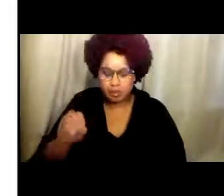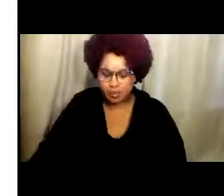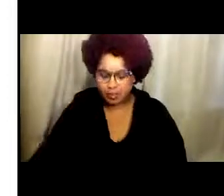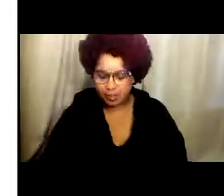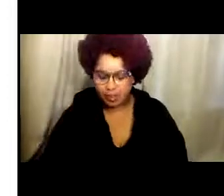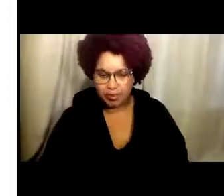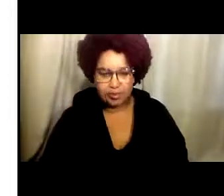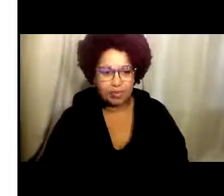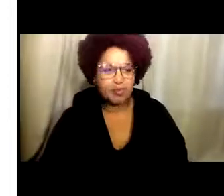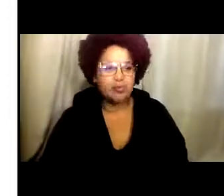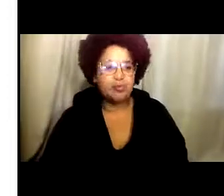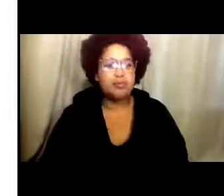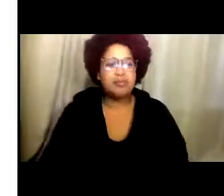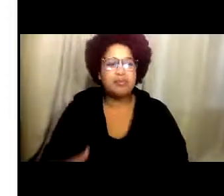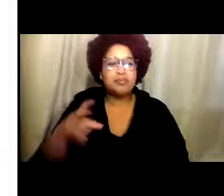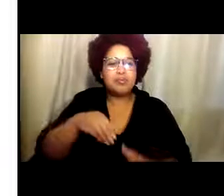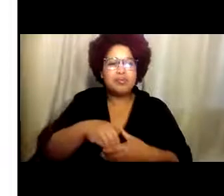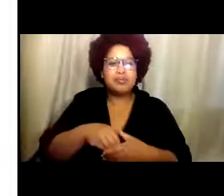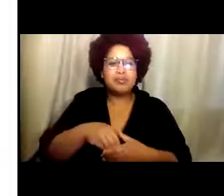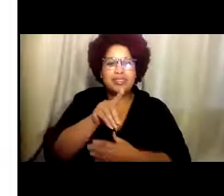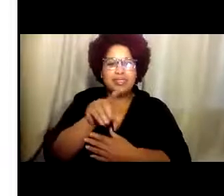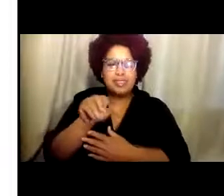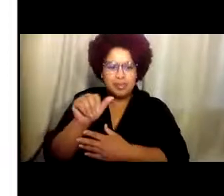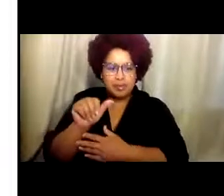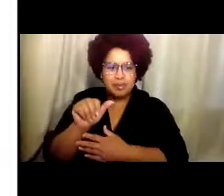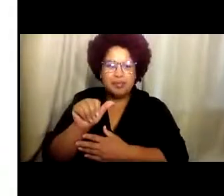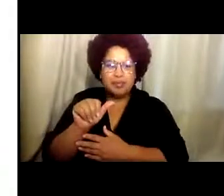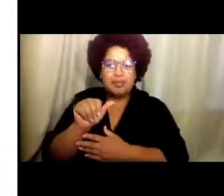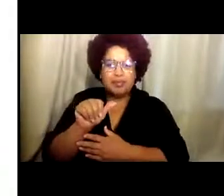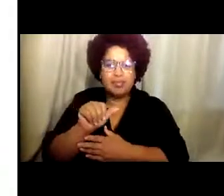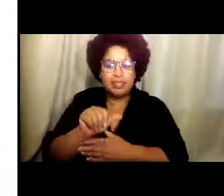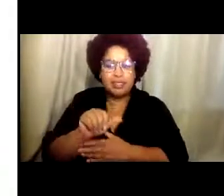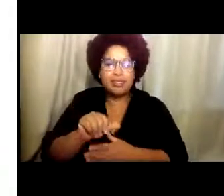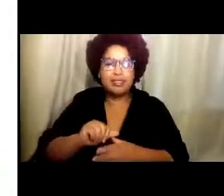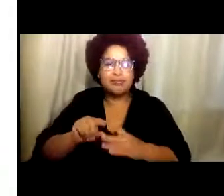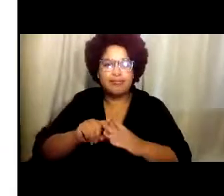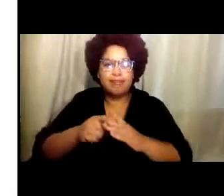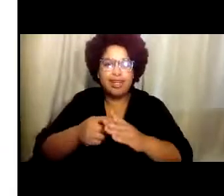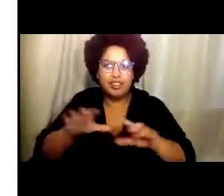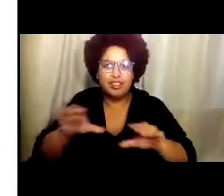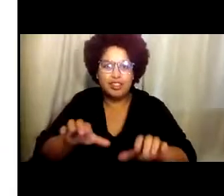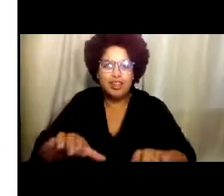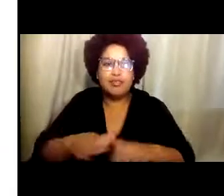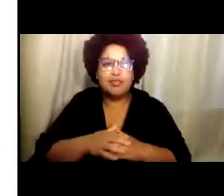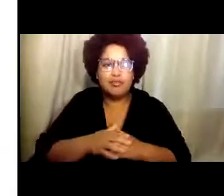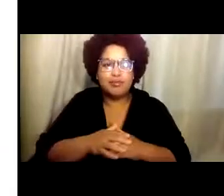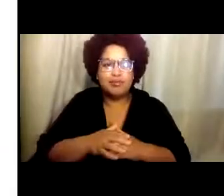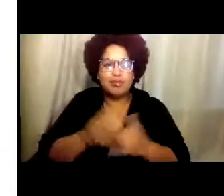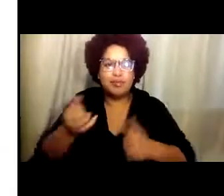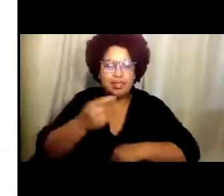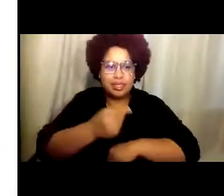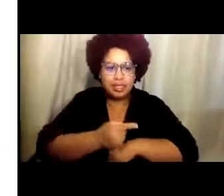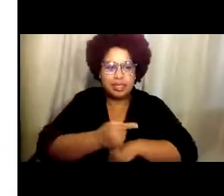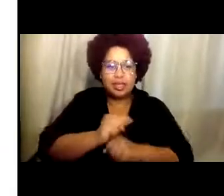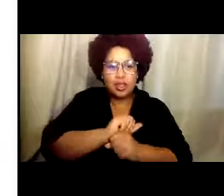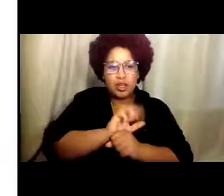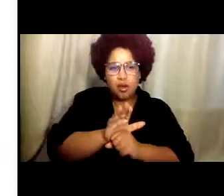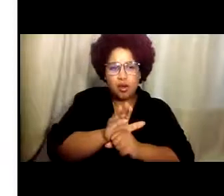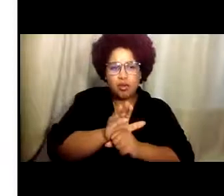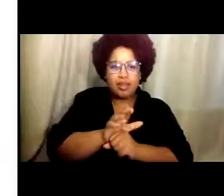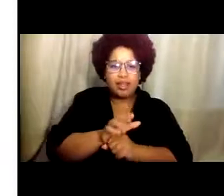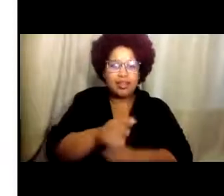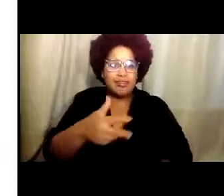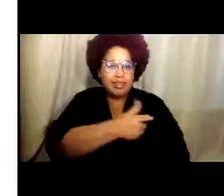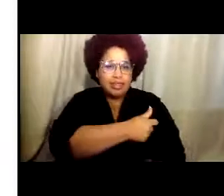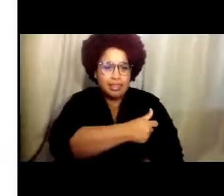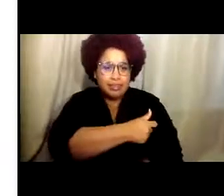Disability Tribe Initiative. Today's webinar, the COVID-19 vaccine and what it means for the disability community,